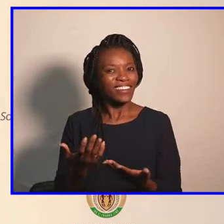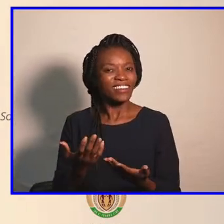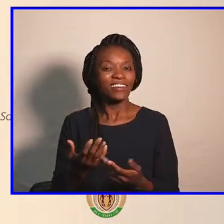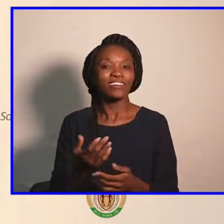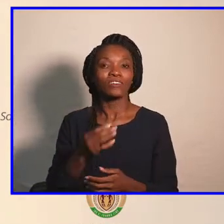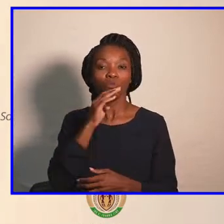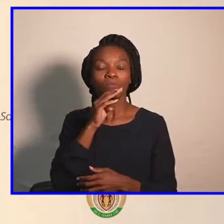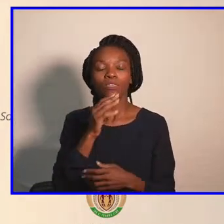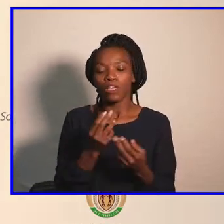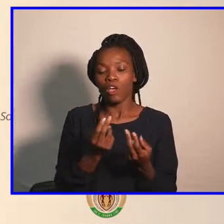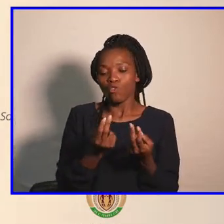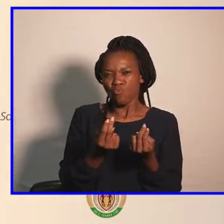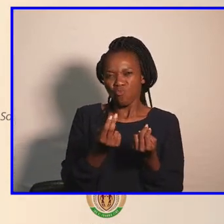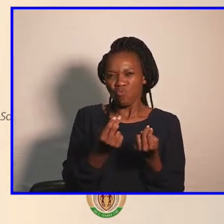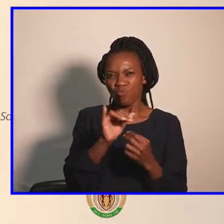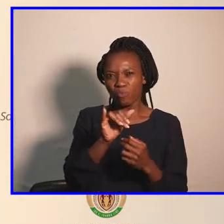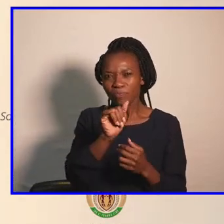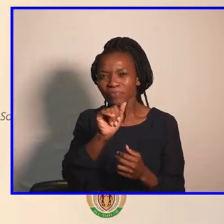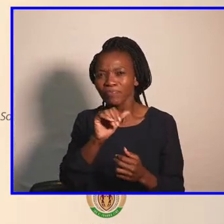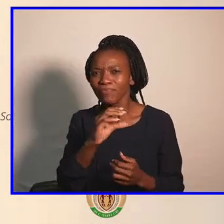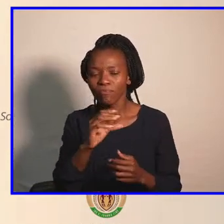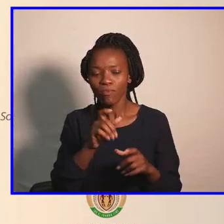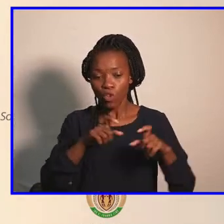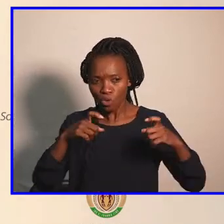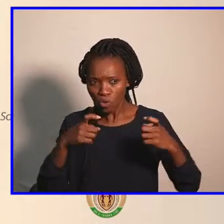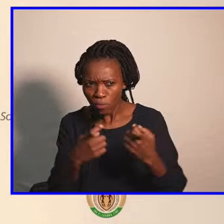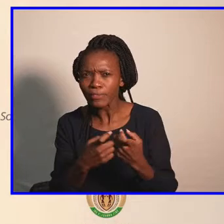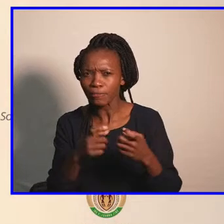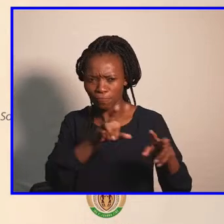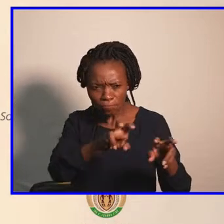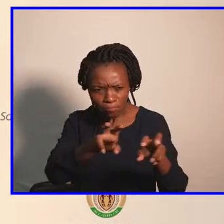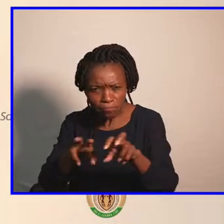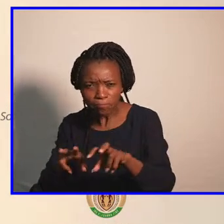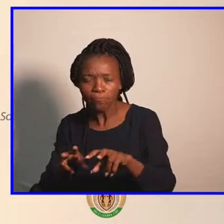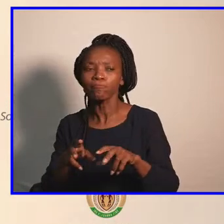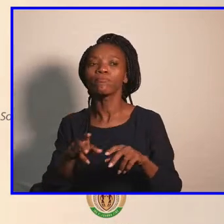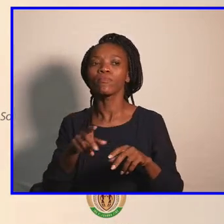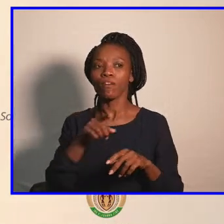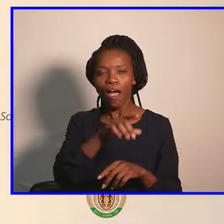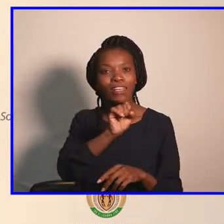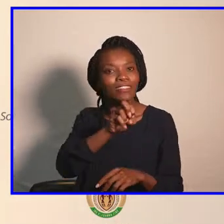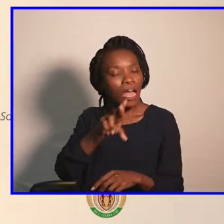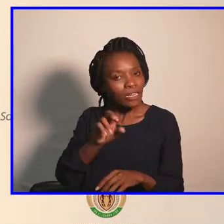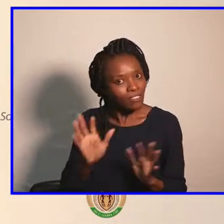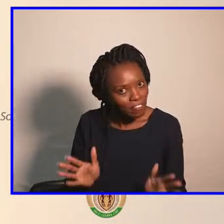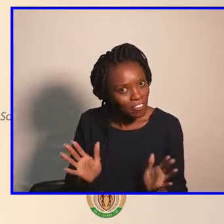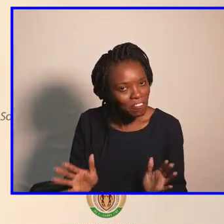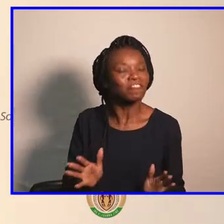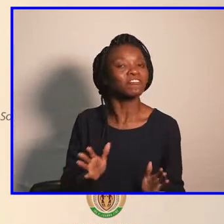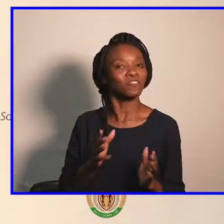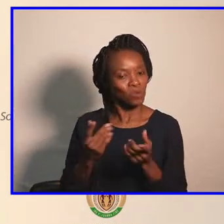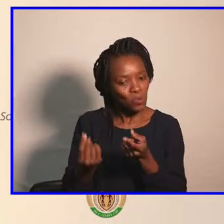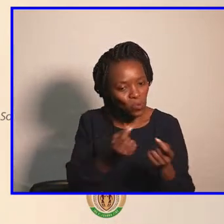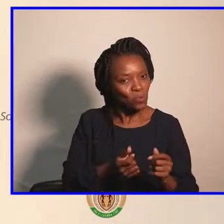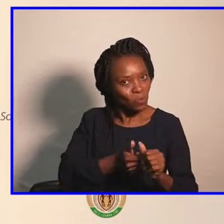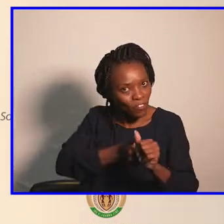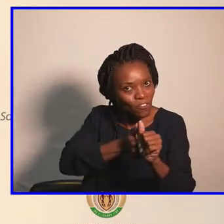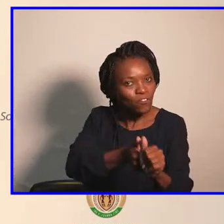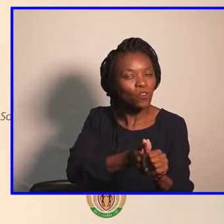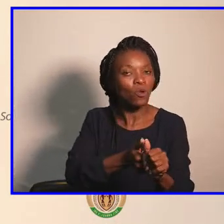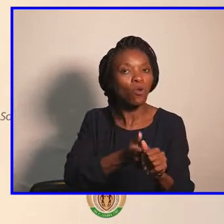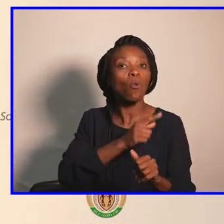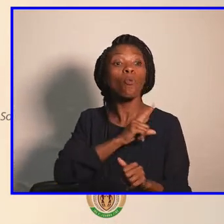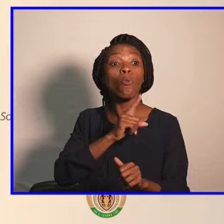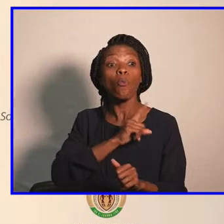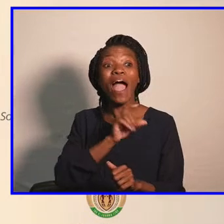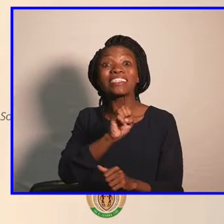Nugent Commission. The agency has already implemented the majority of the recommendations to restore stability to